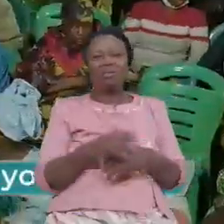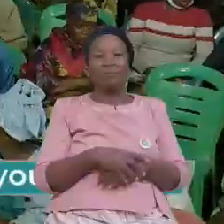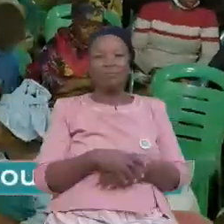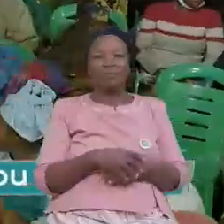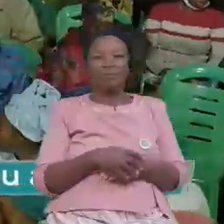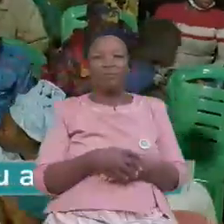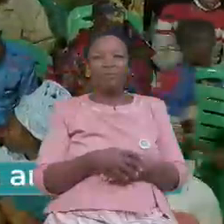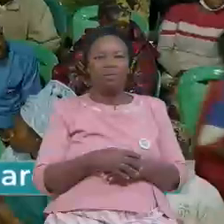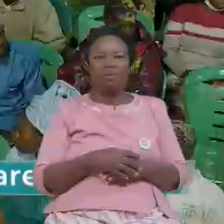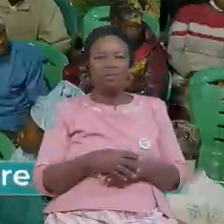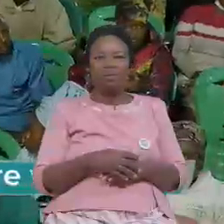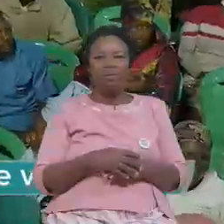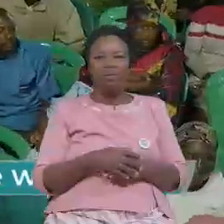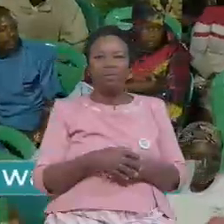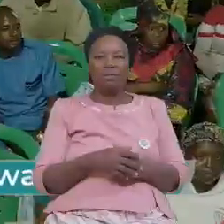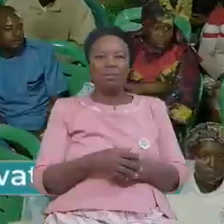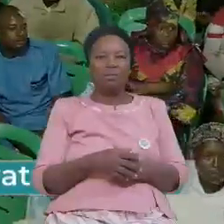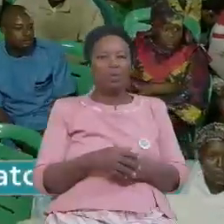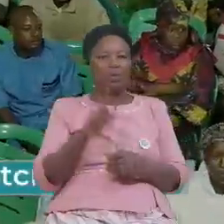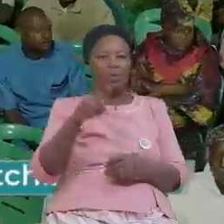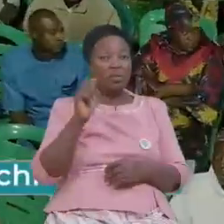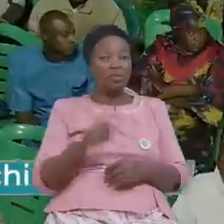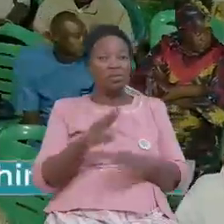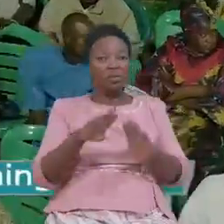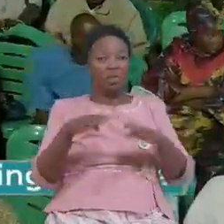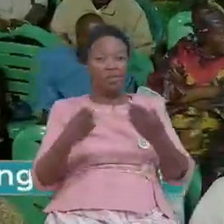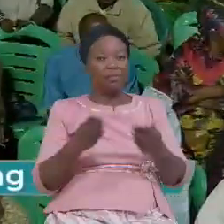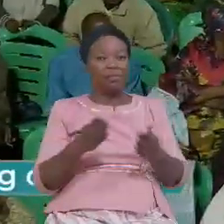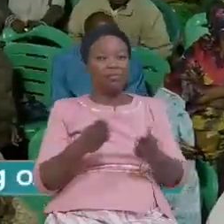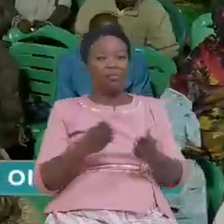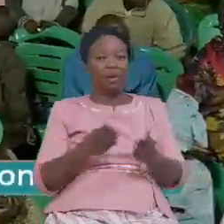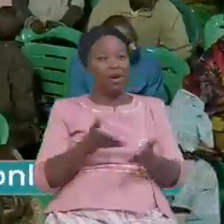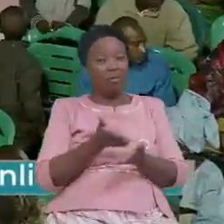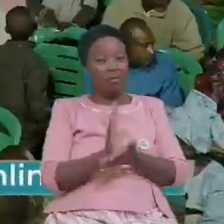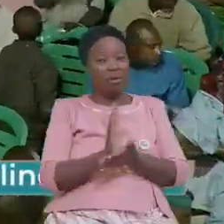You must give correct address, phone number